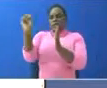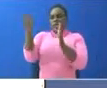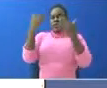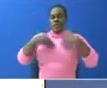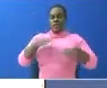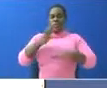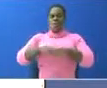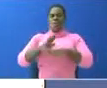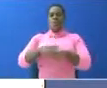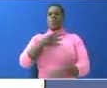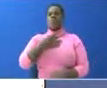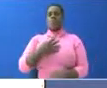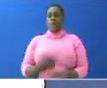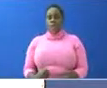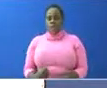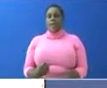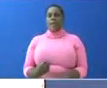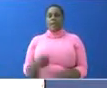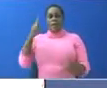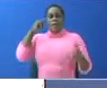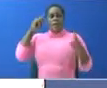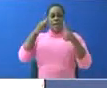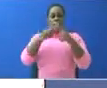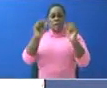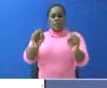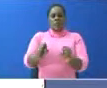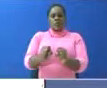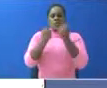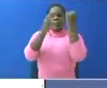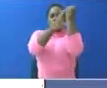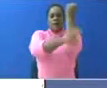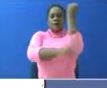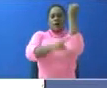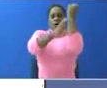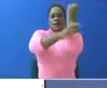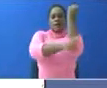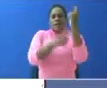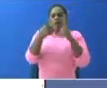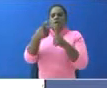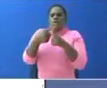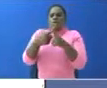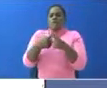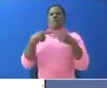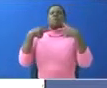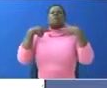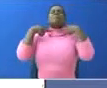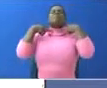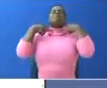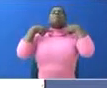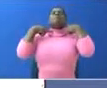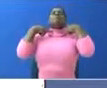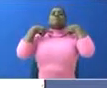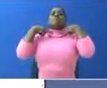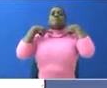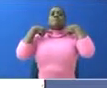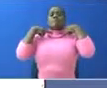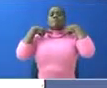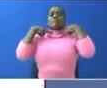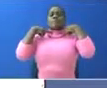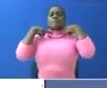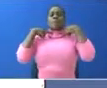of goodwill, is out to rescue this country from the stranglehold